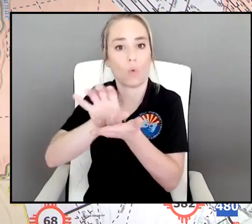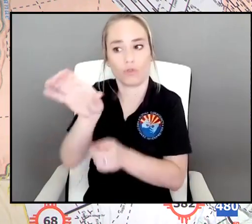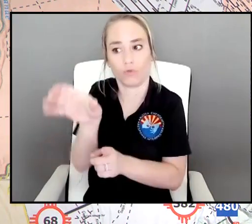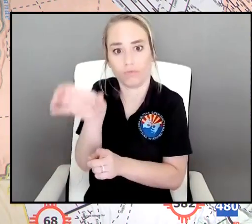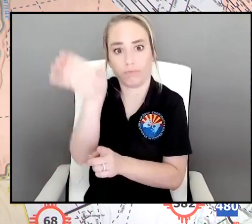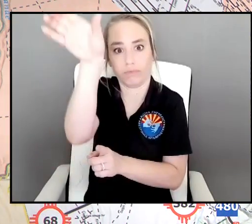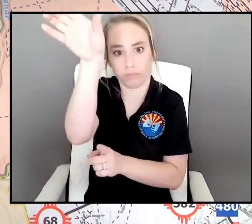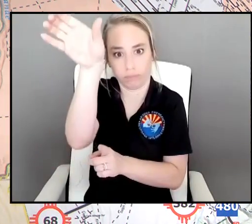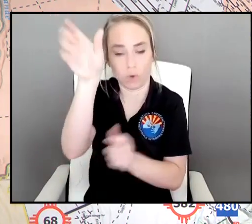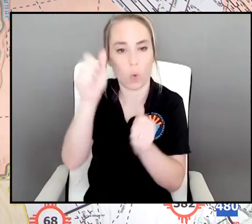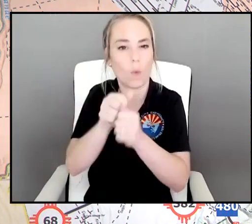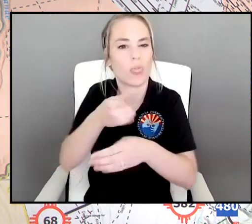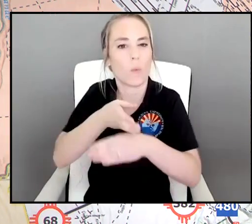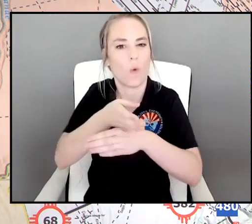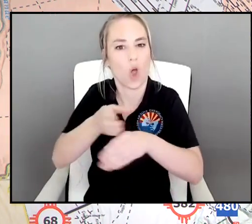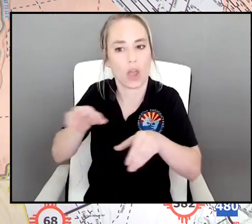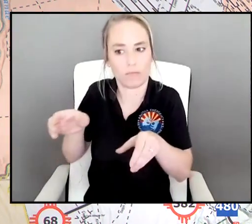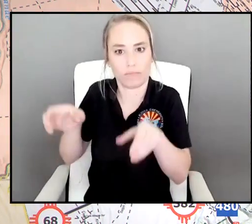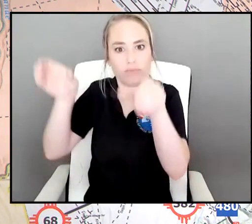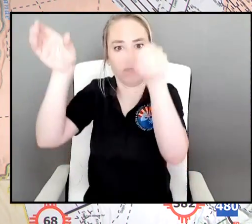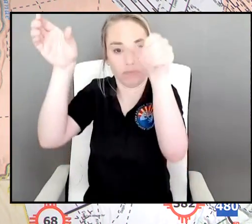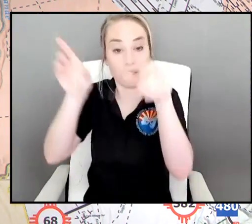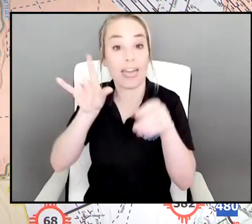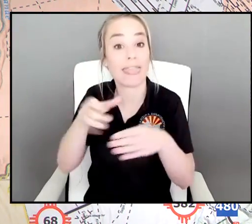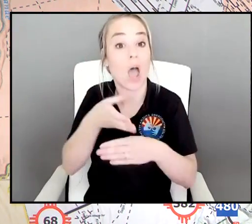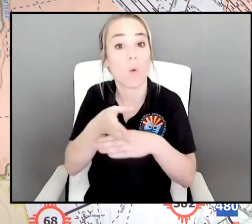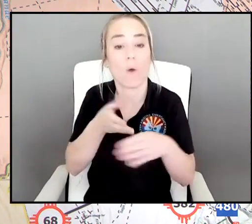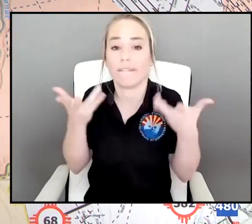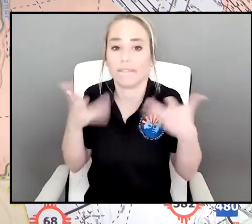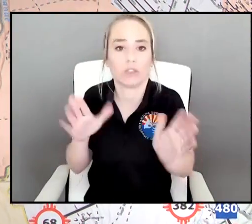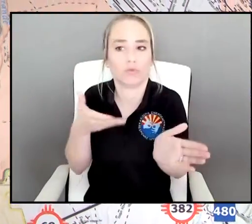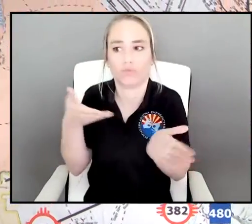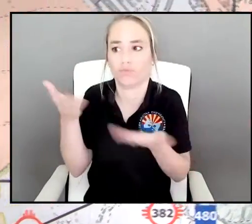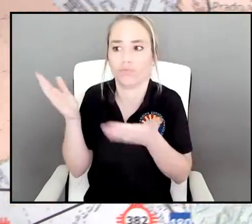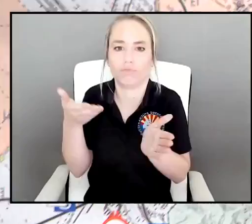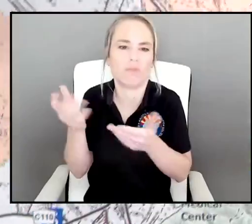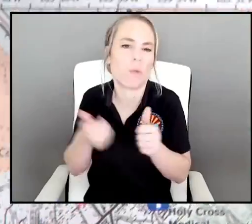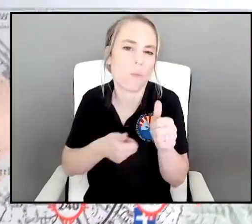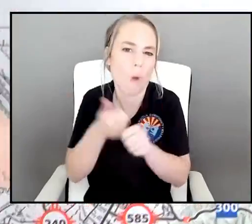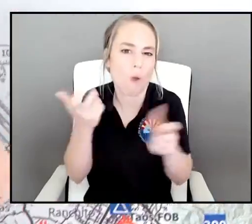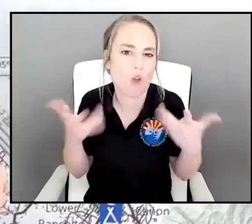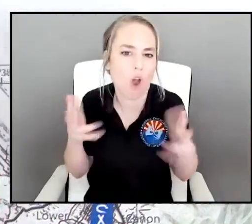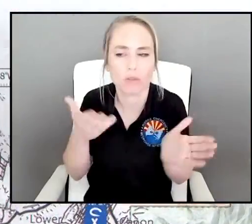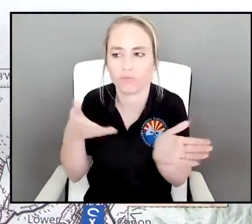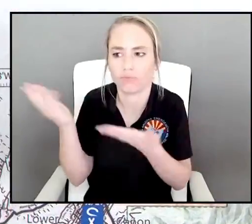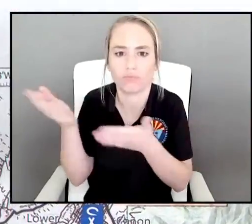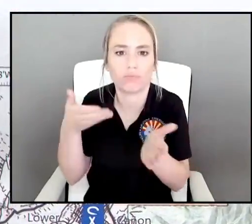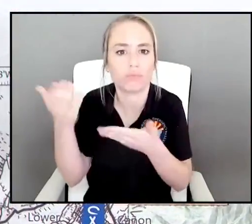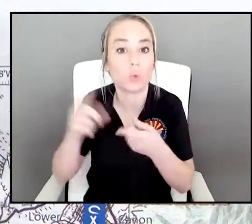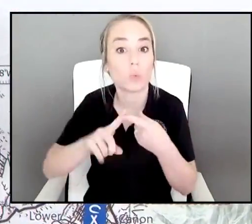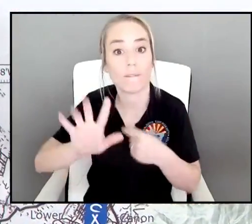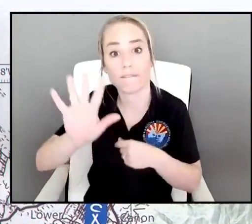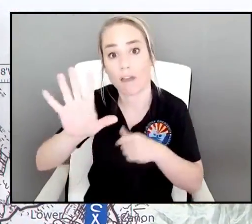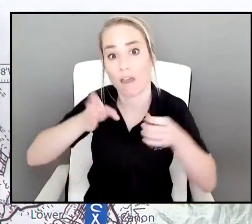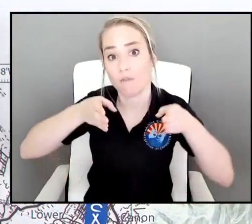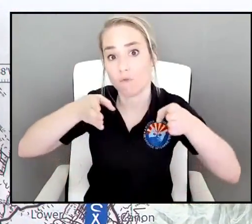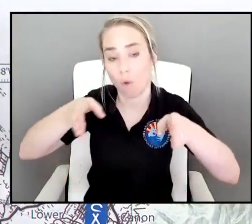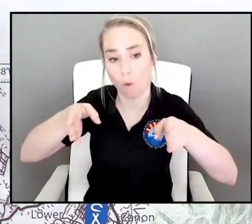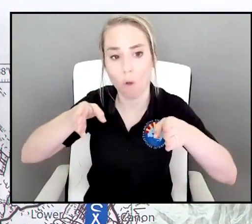along the side. A lot of that wood has been hauled up here to this 5 road, which is above the 64